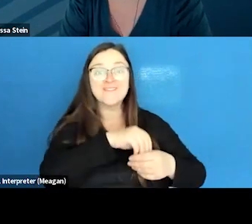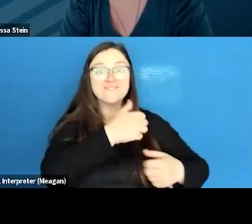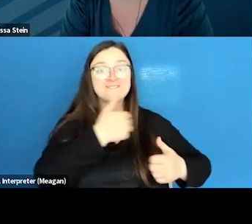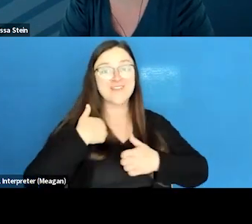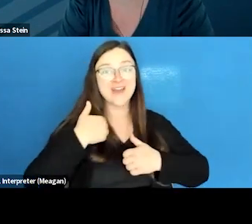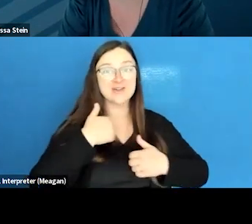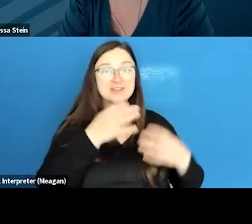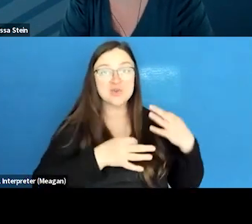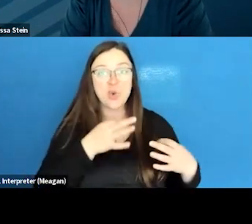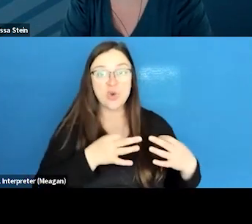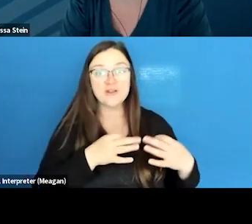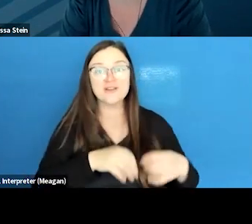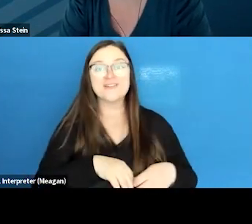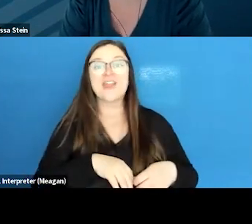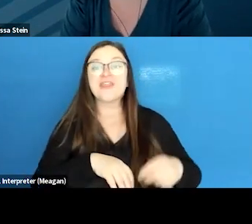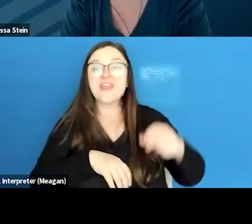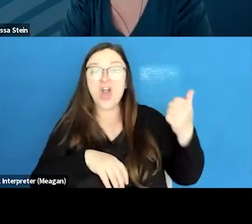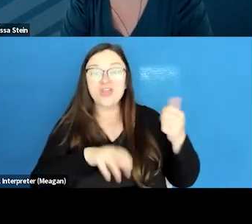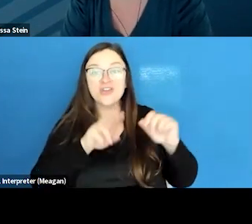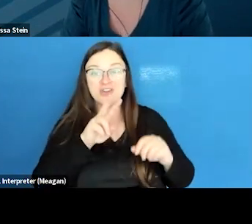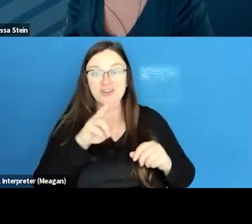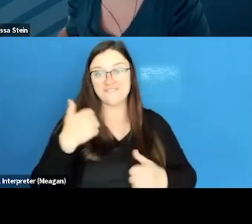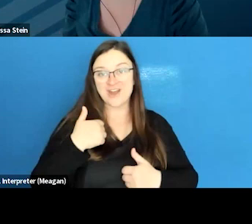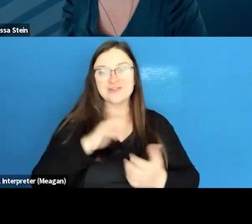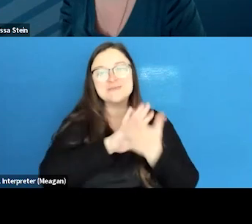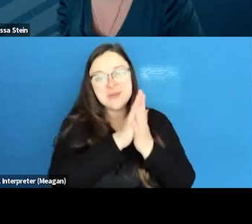Court, the other veterans become your family.